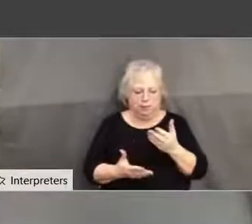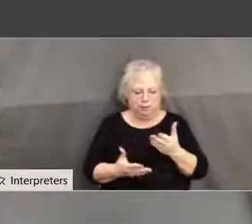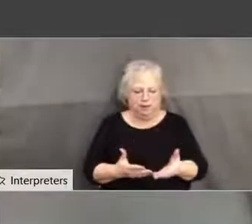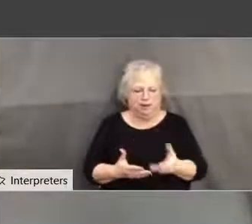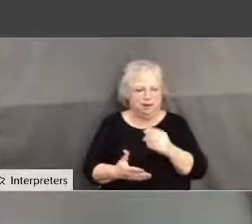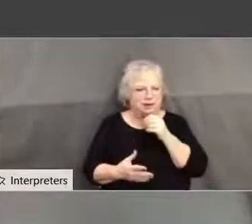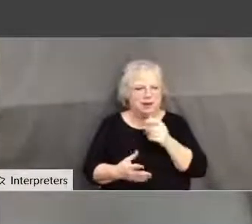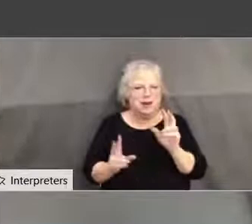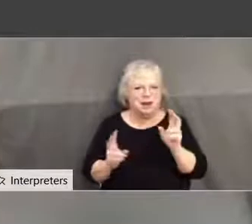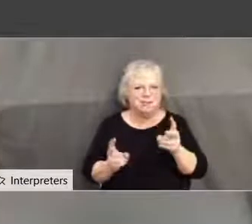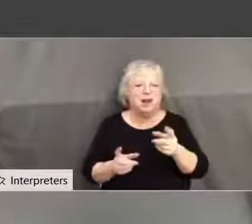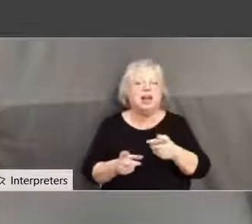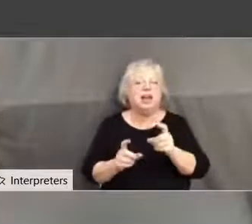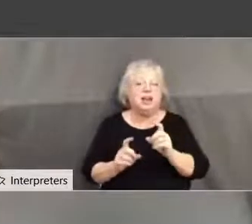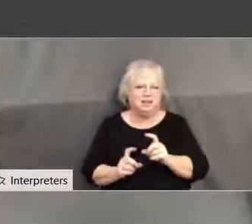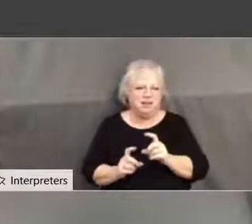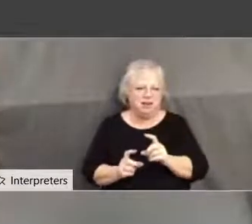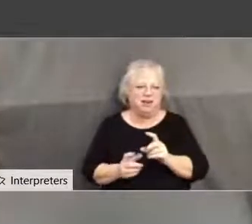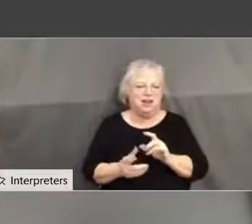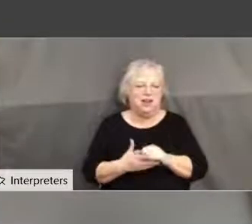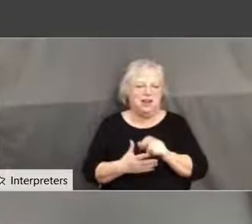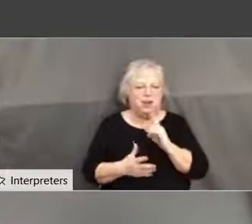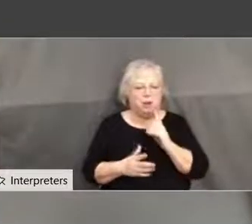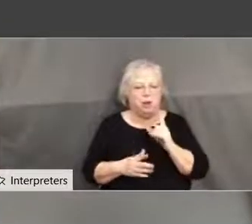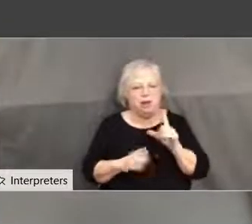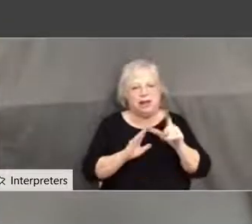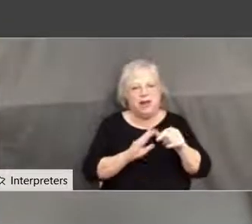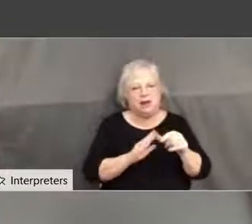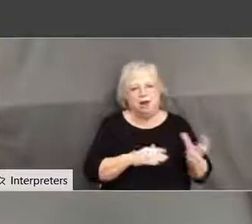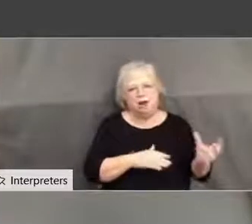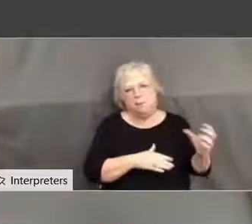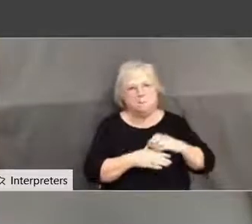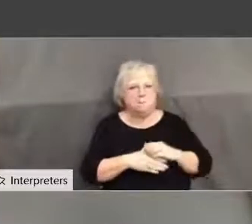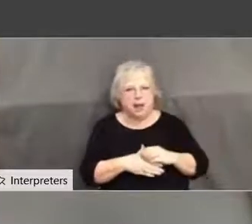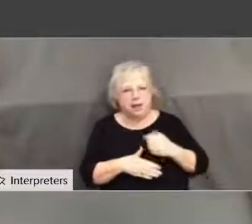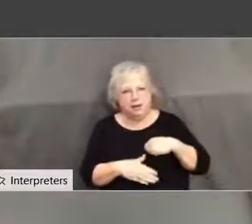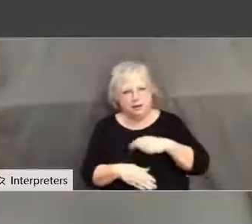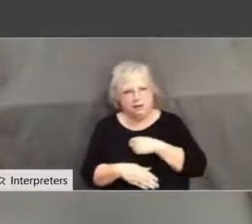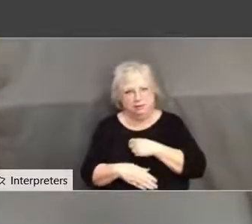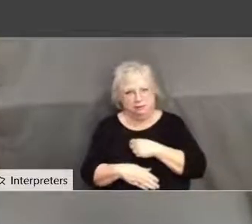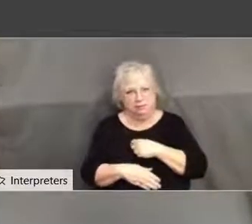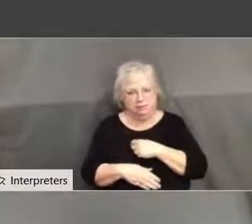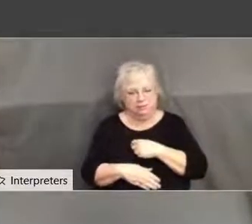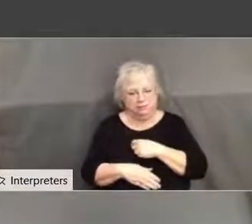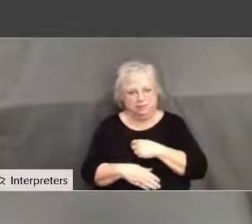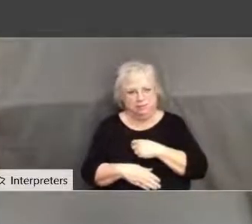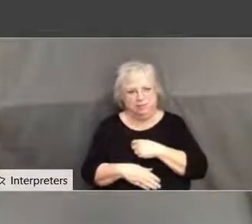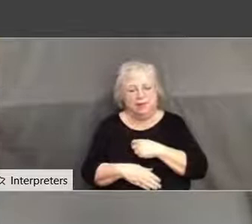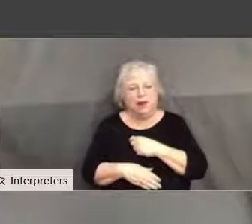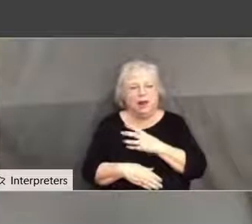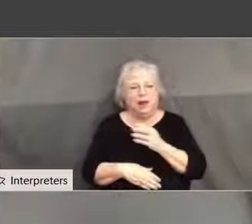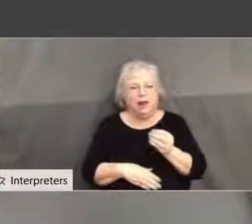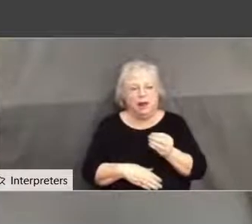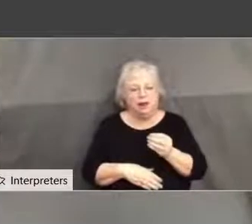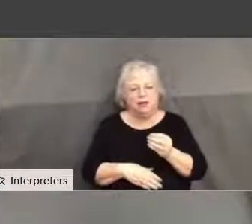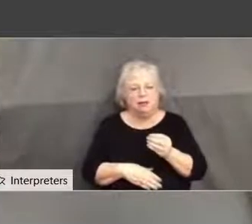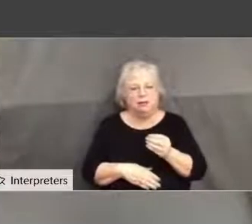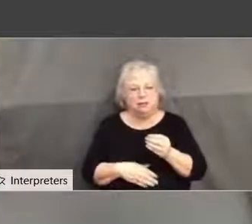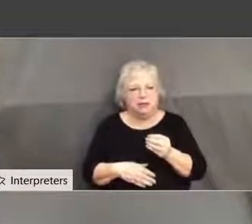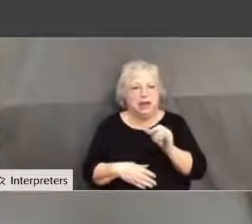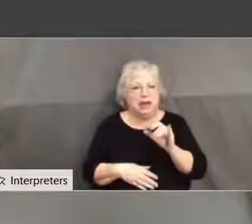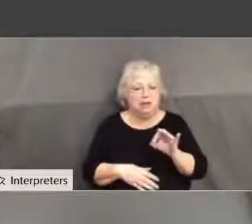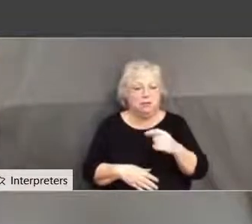that is going to bite us later on in what happens to us. And we again